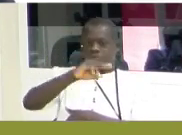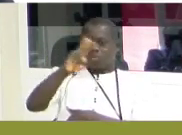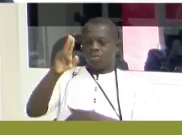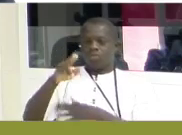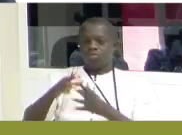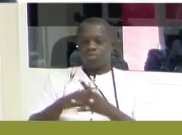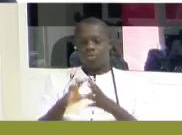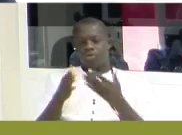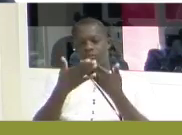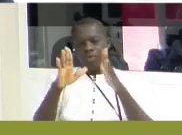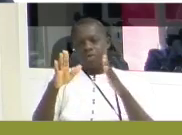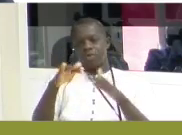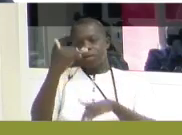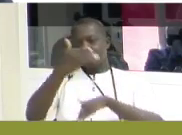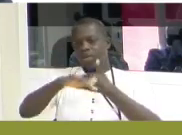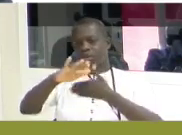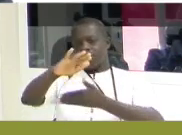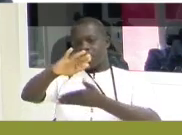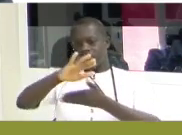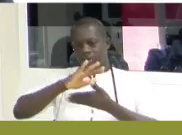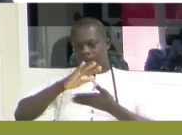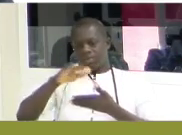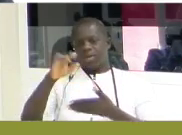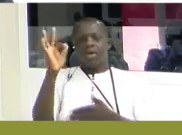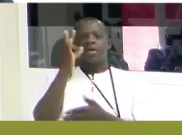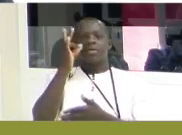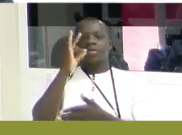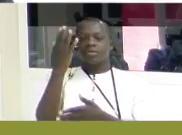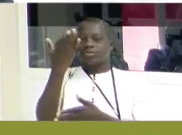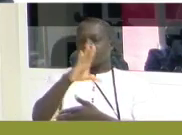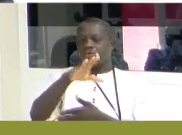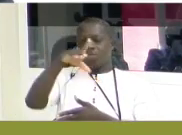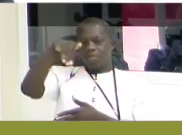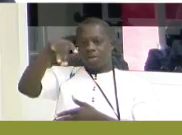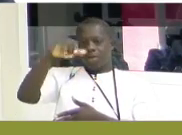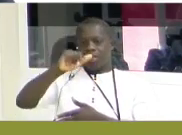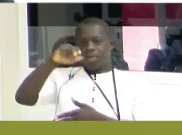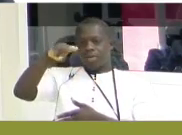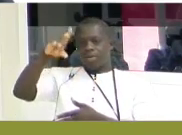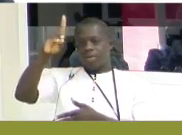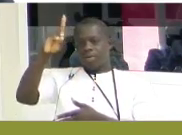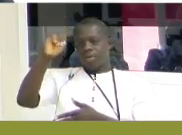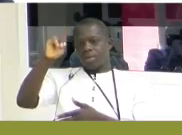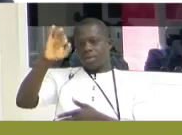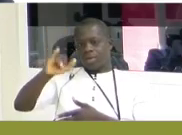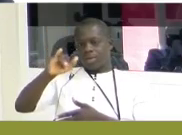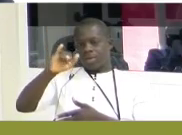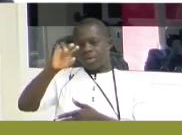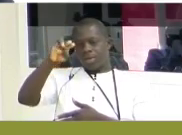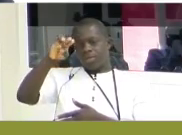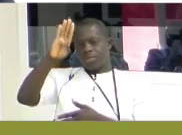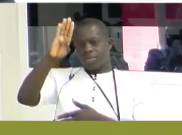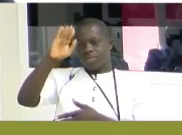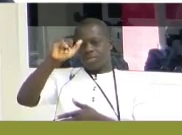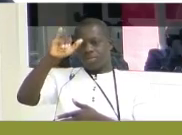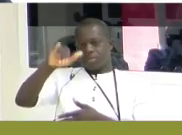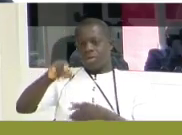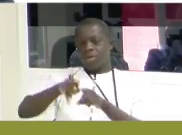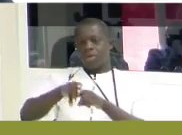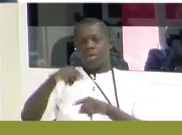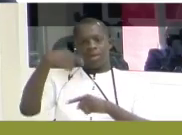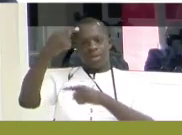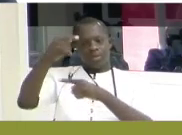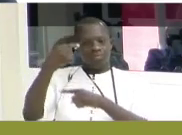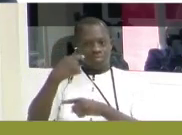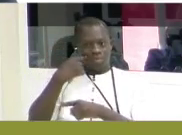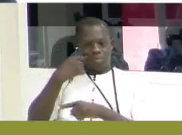So that was it. I never received any reply from Pandirimbai. The next day, on a Tuesday, there was this program I